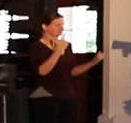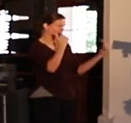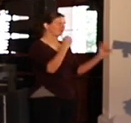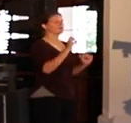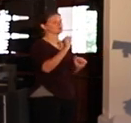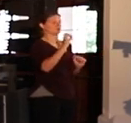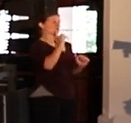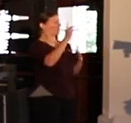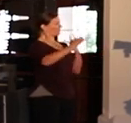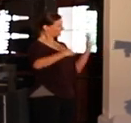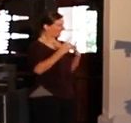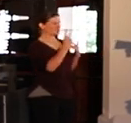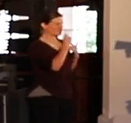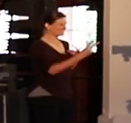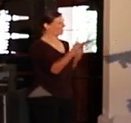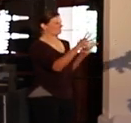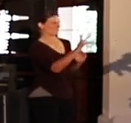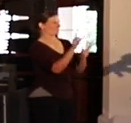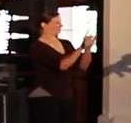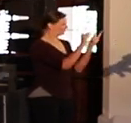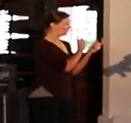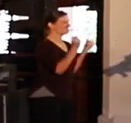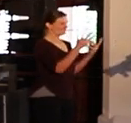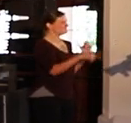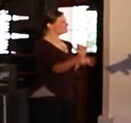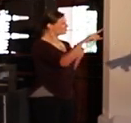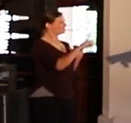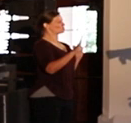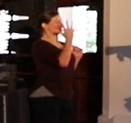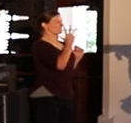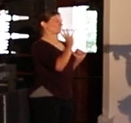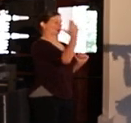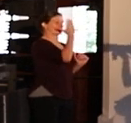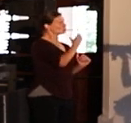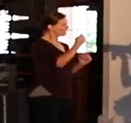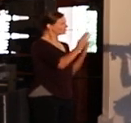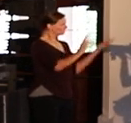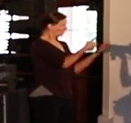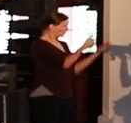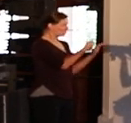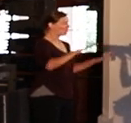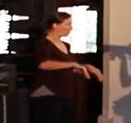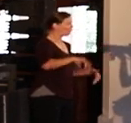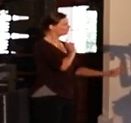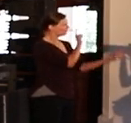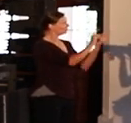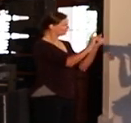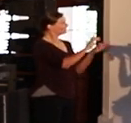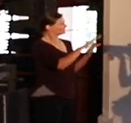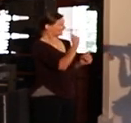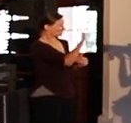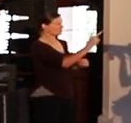So I am delighted to see so many familiar faces from this morning and also new faces that I didn't have a chance to